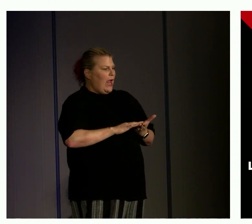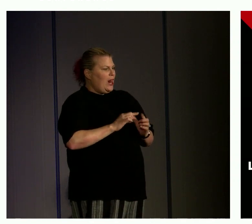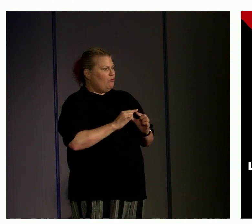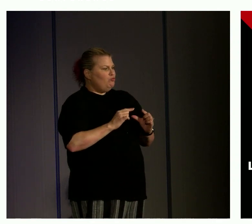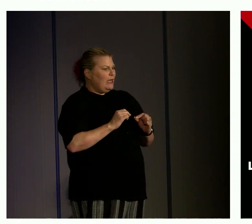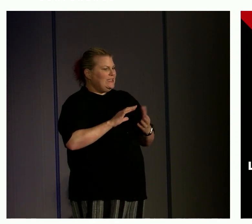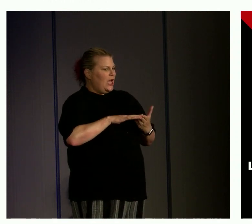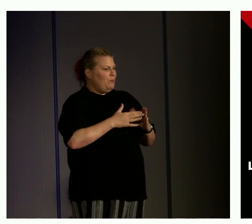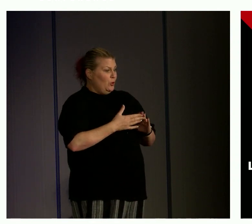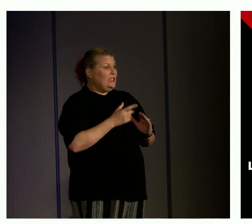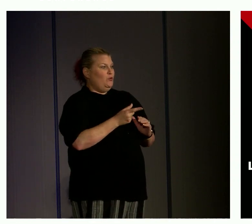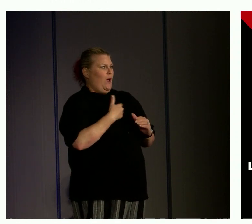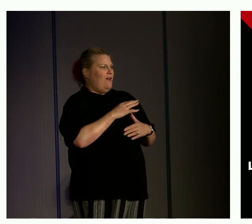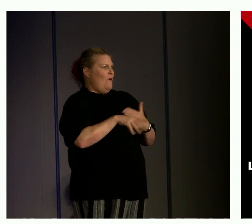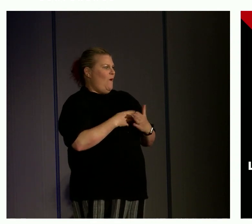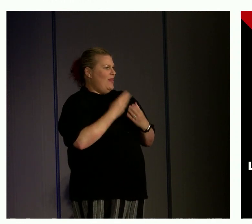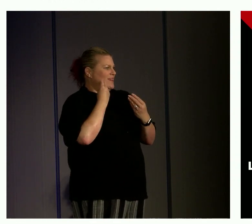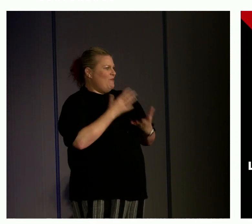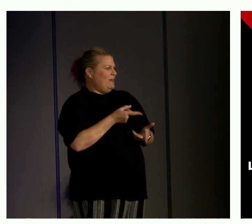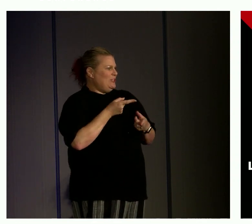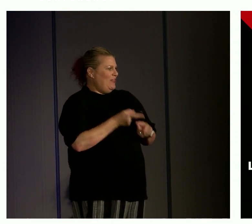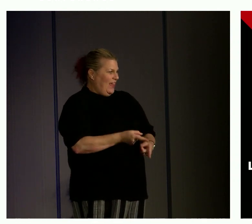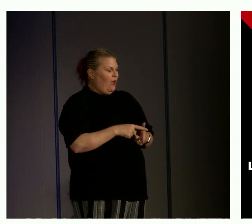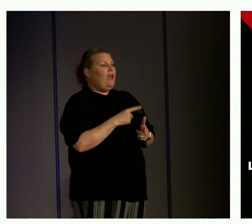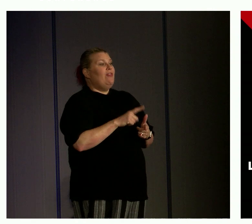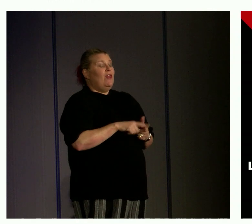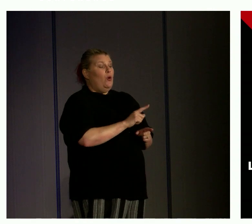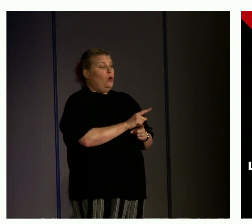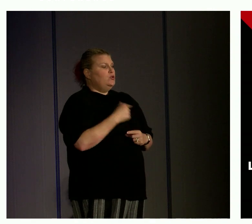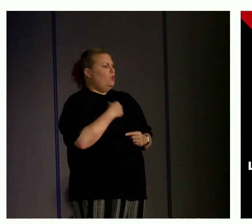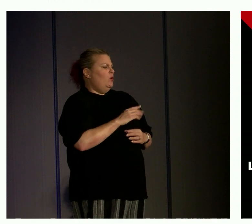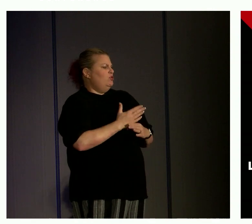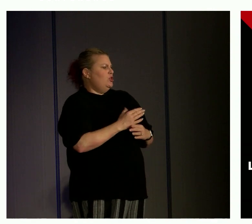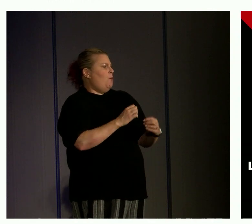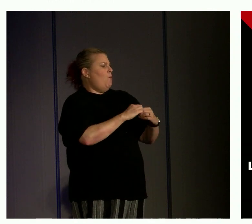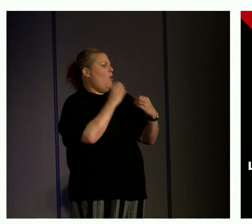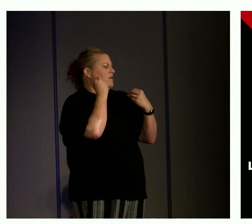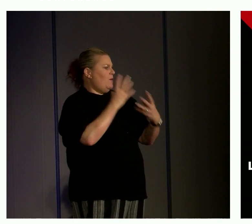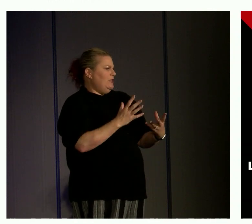so you have all information, and we will share more information.